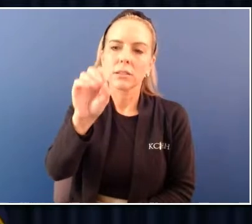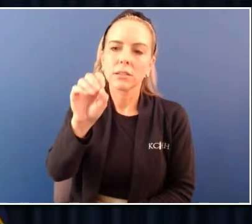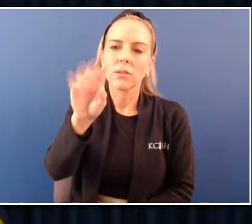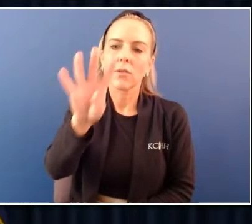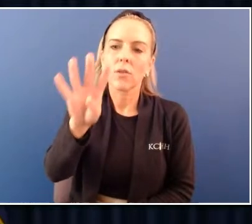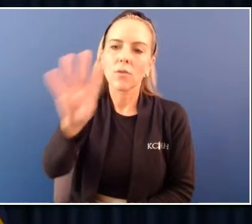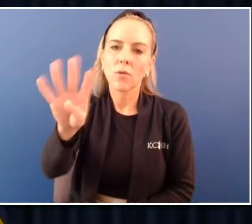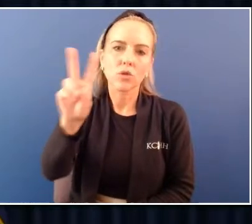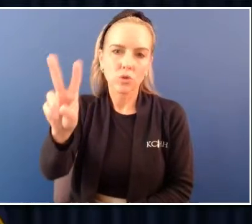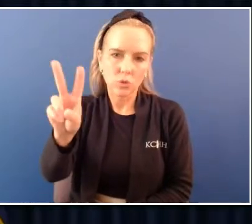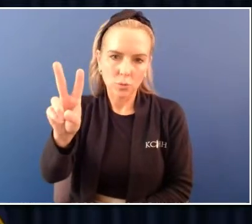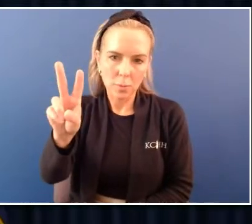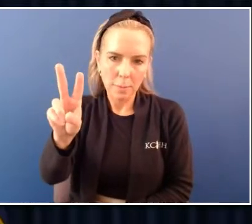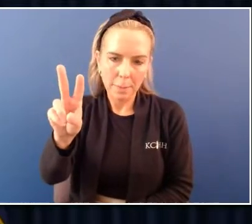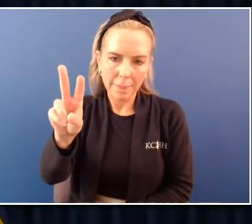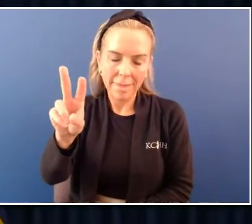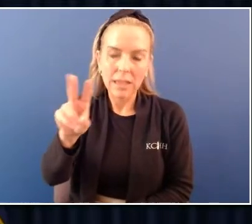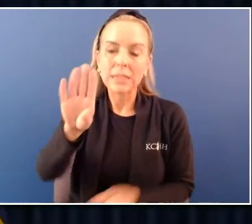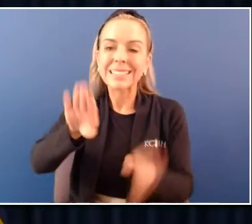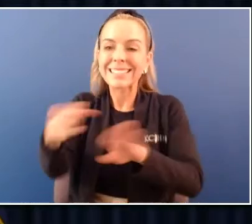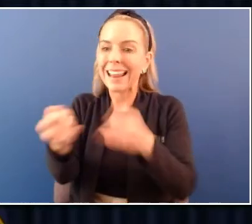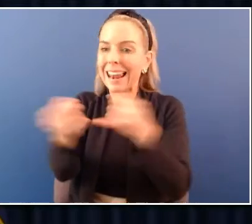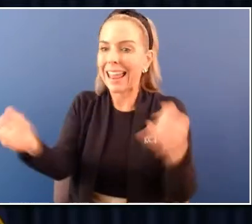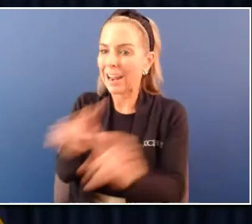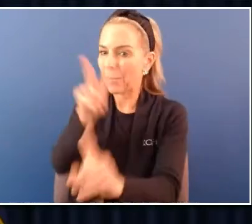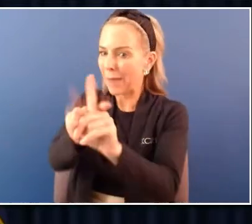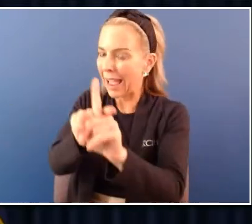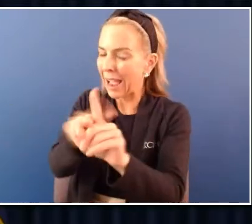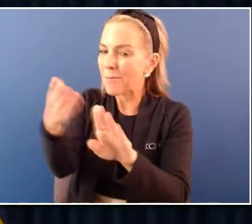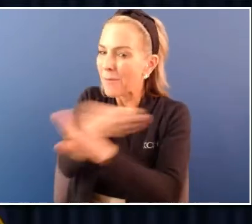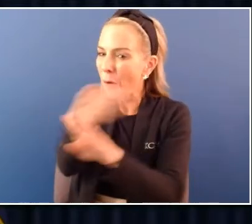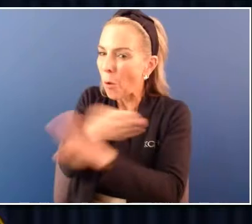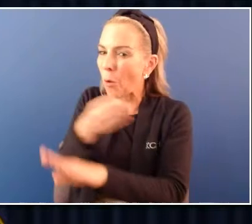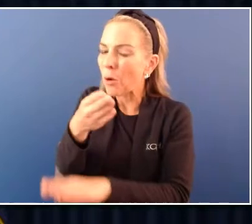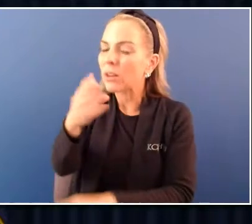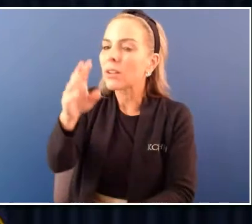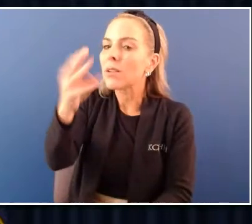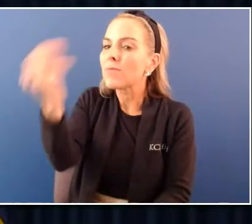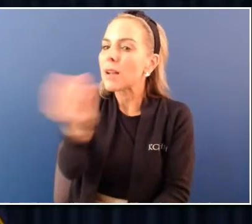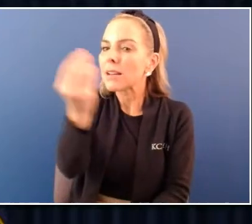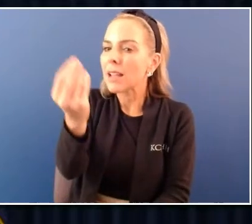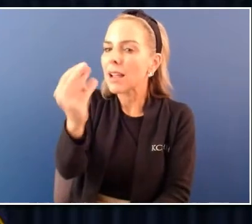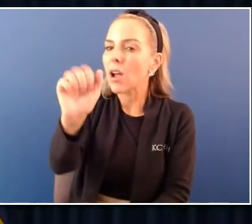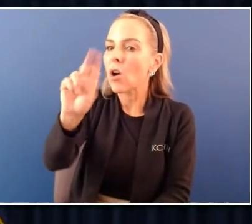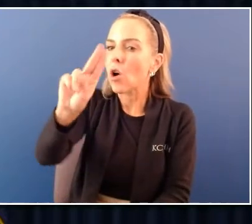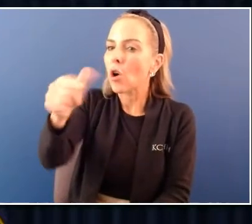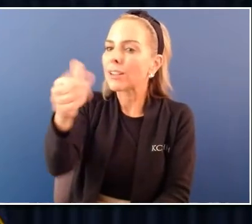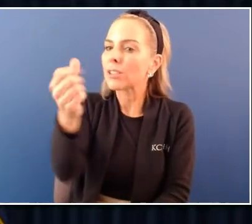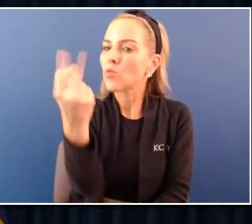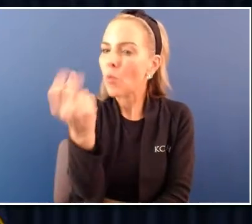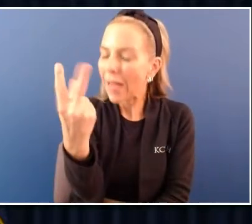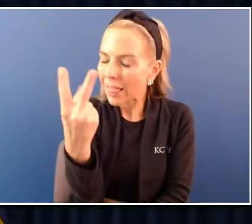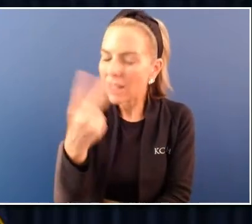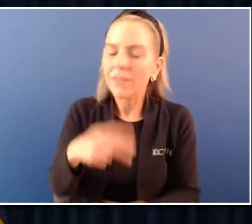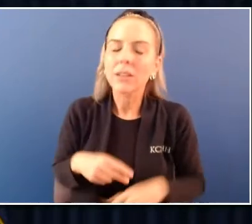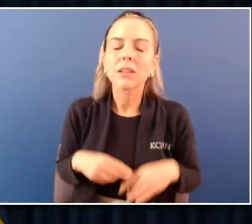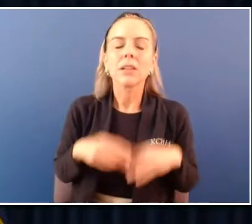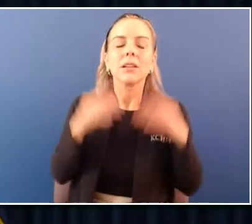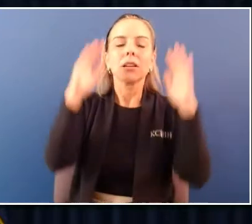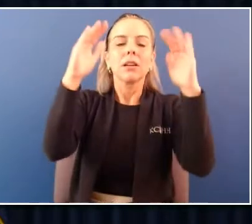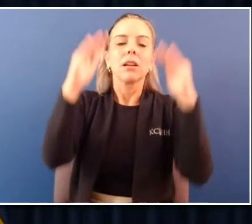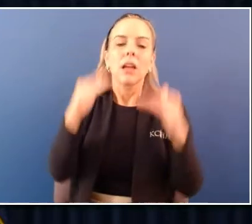502-875-0442. The deadline to apply is Monday, August 12th. Finally, we have some more positive news for